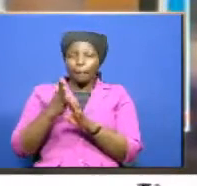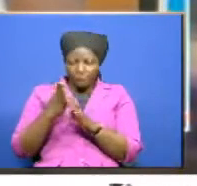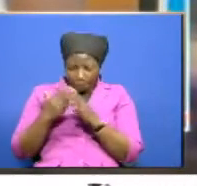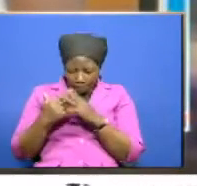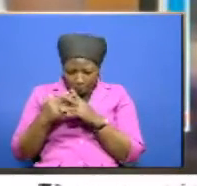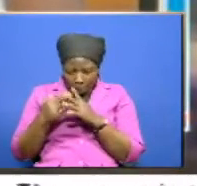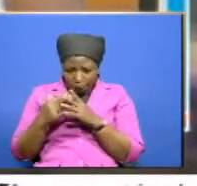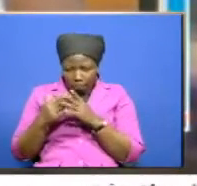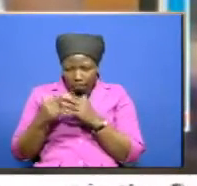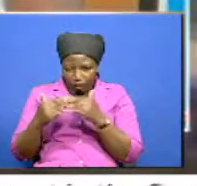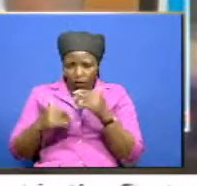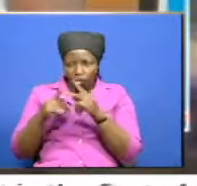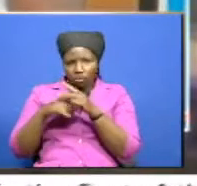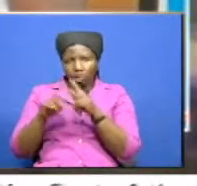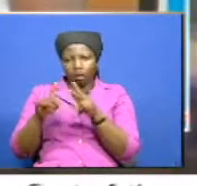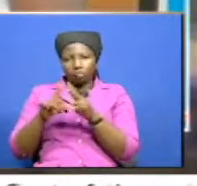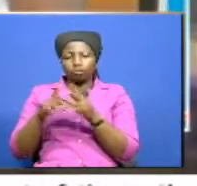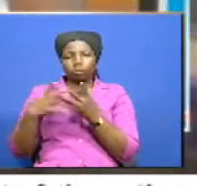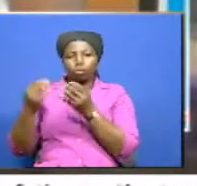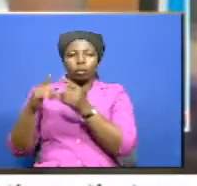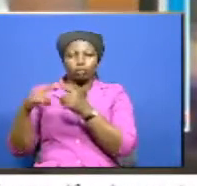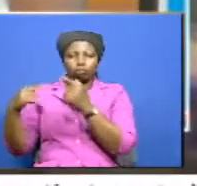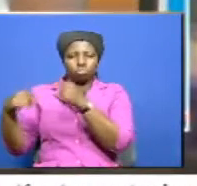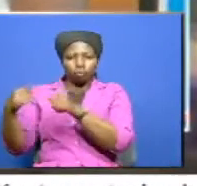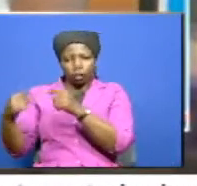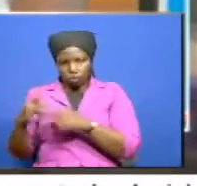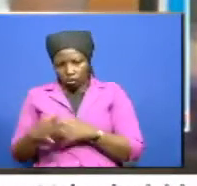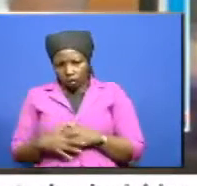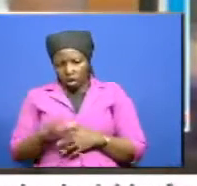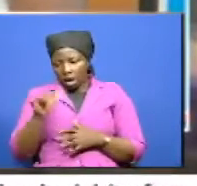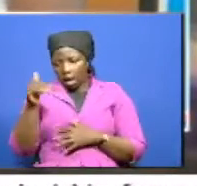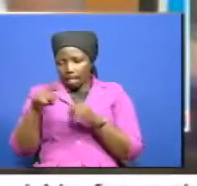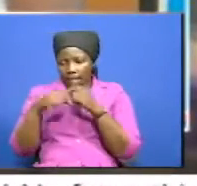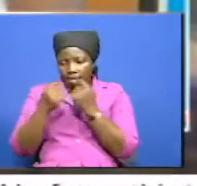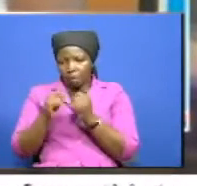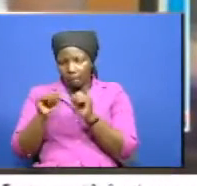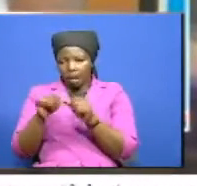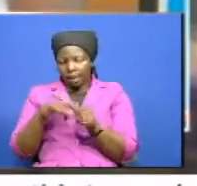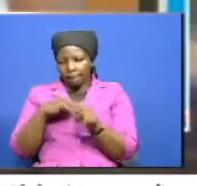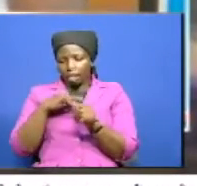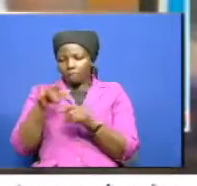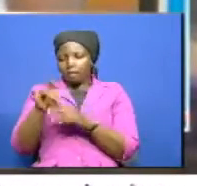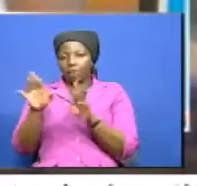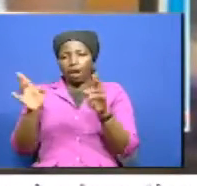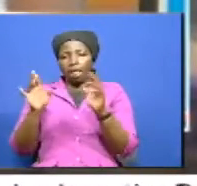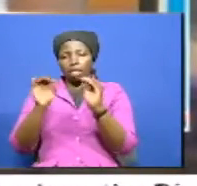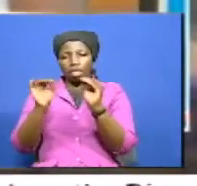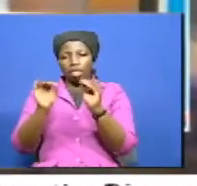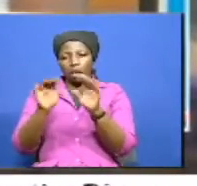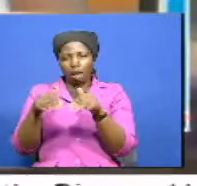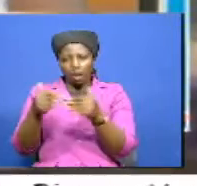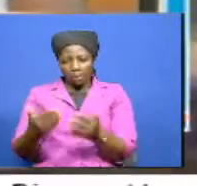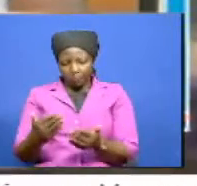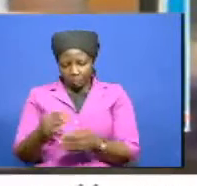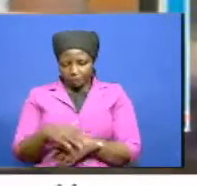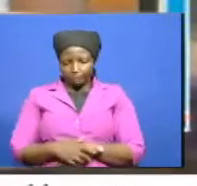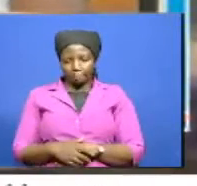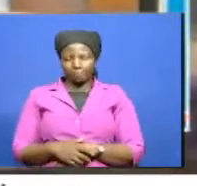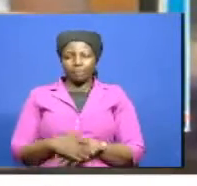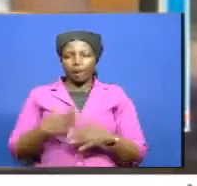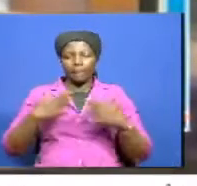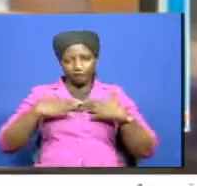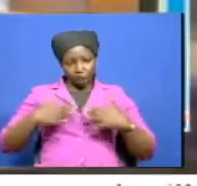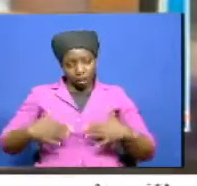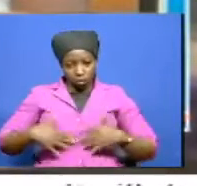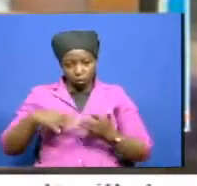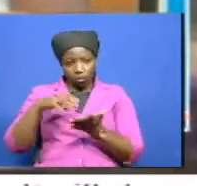and readiness. And I think other teams also may felt that are not ready, especially in terms of their physical